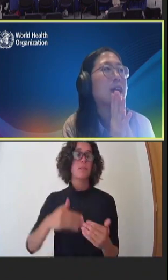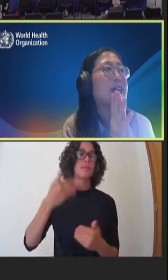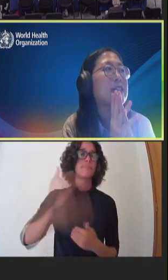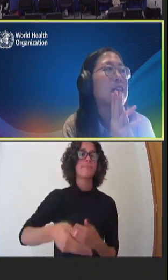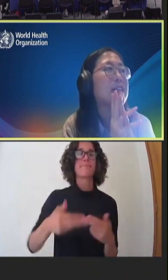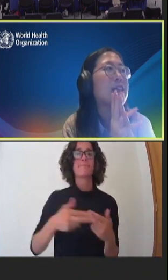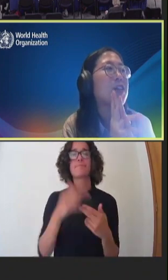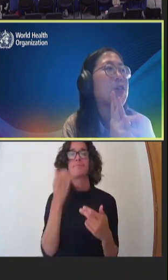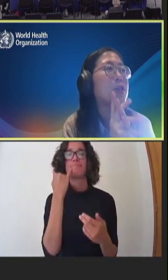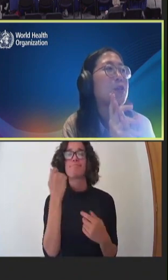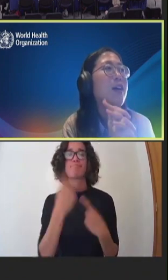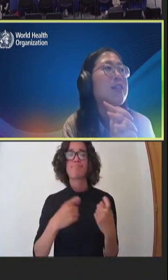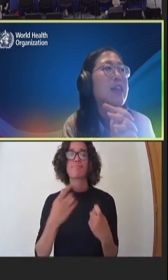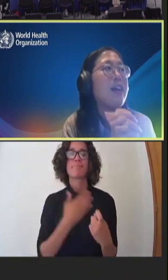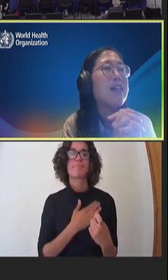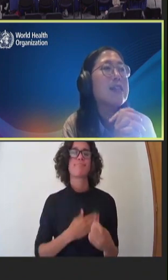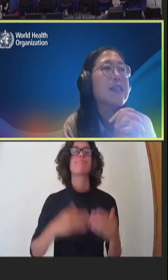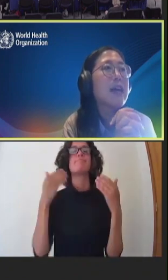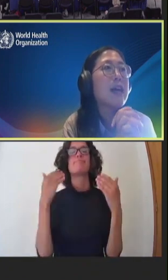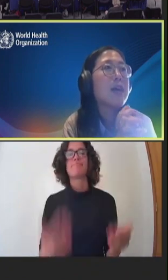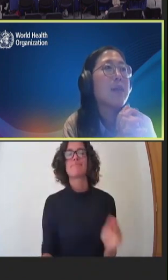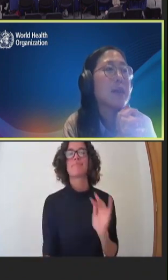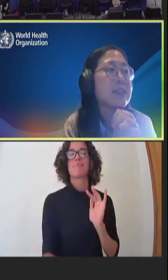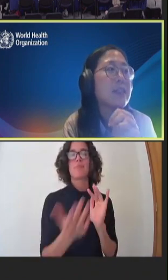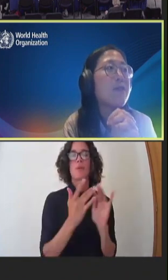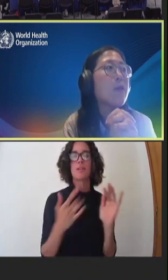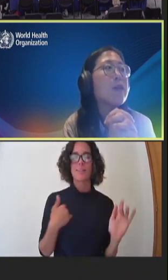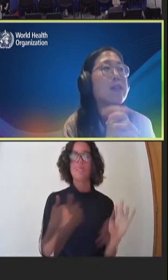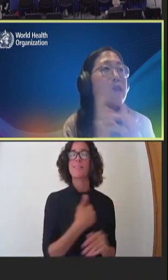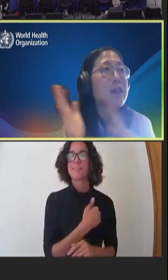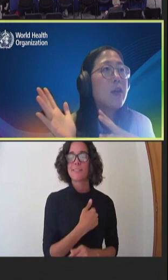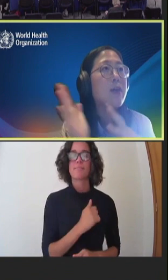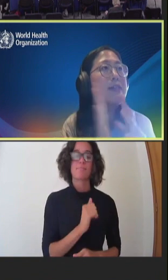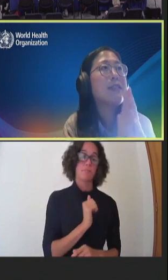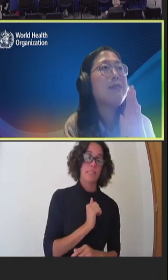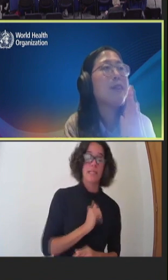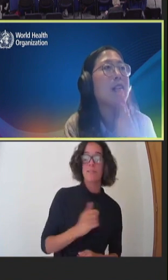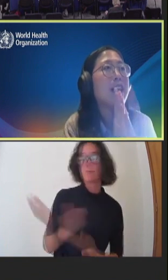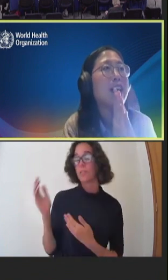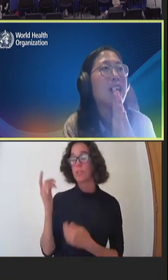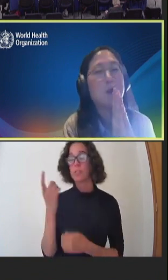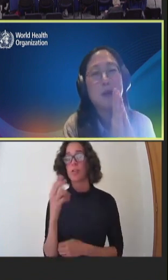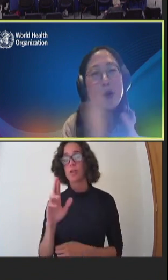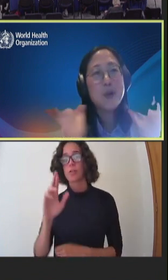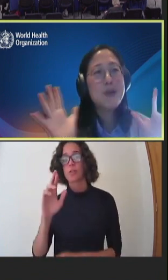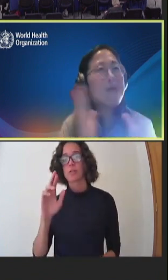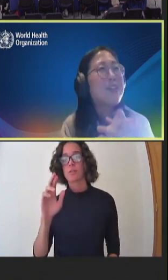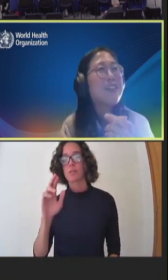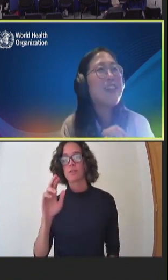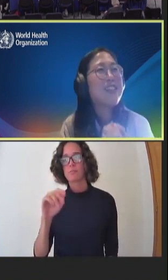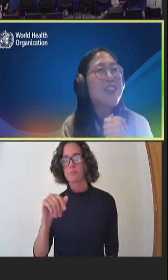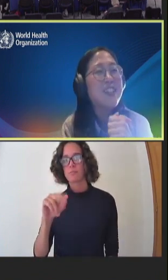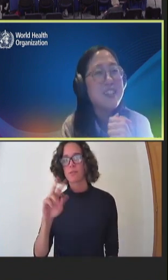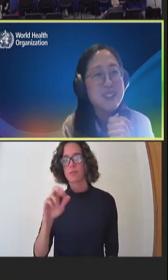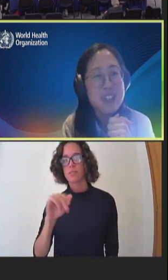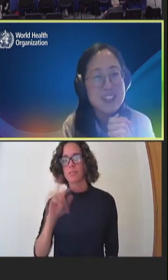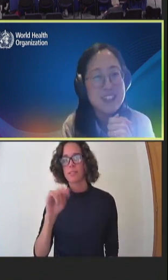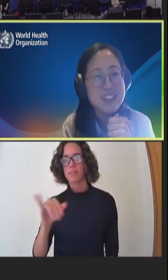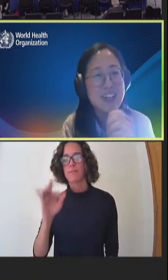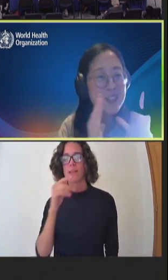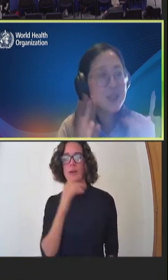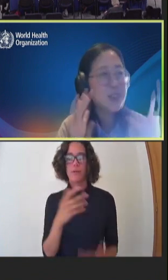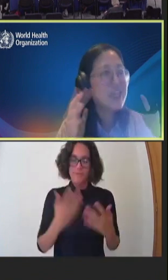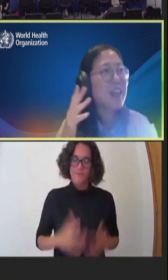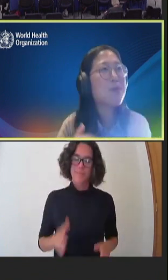please don't hesitate to contact us, myself or the Dr. Naura Ziv, and I'll conclude my presentation here to